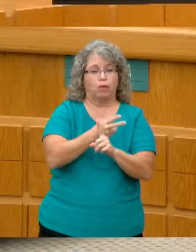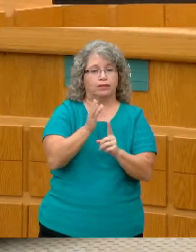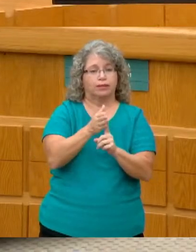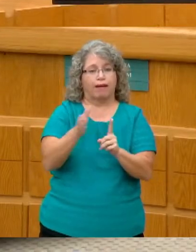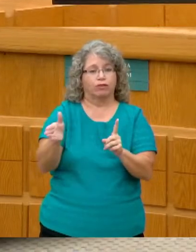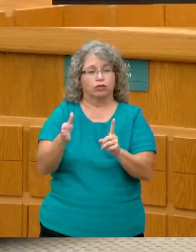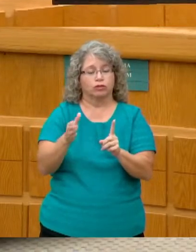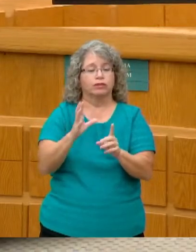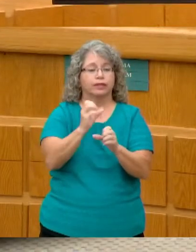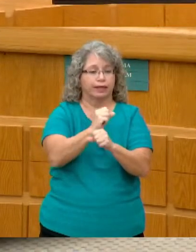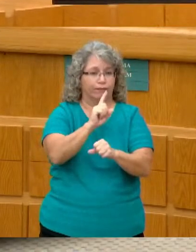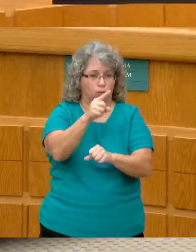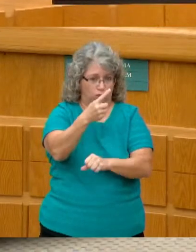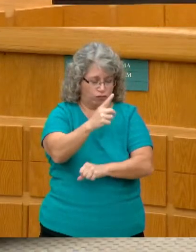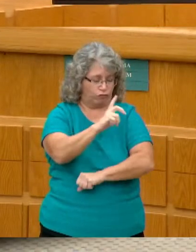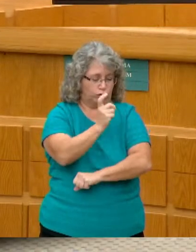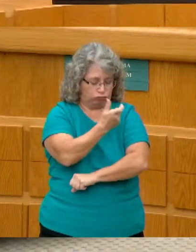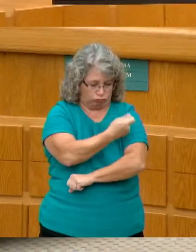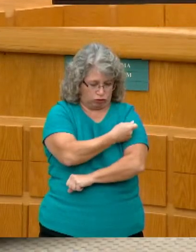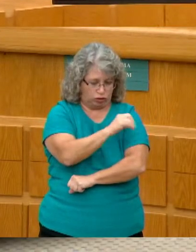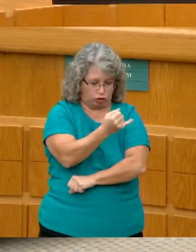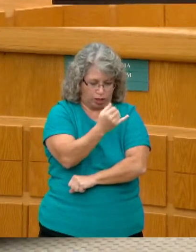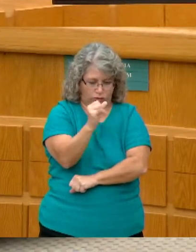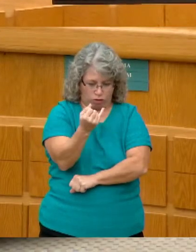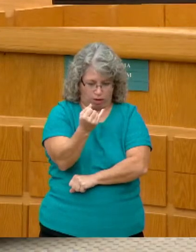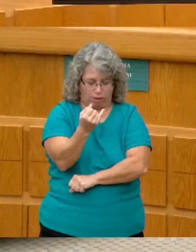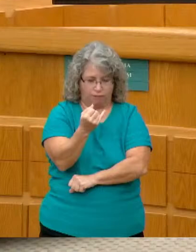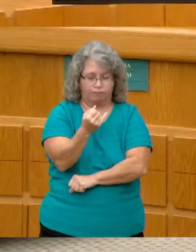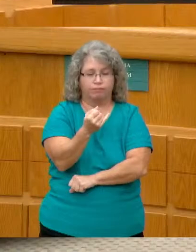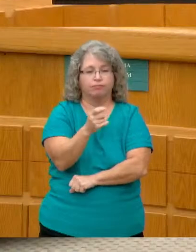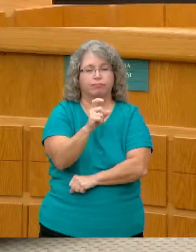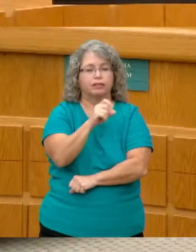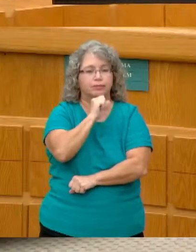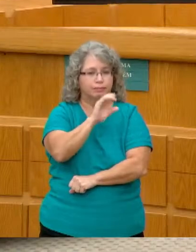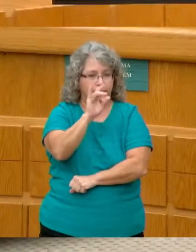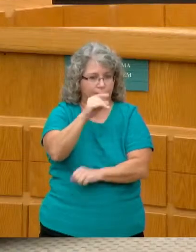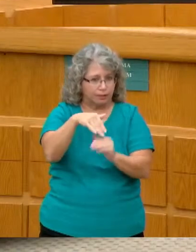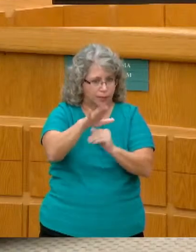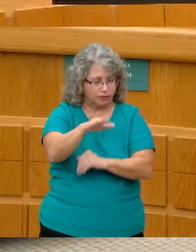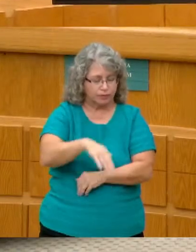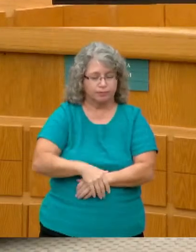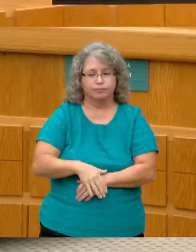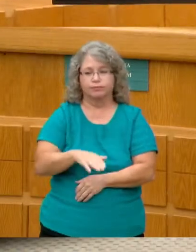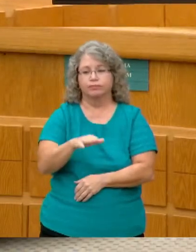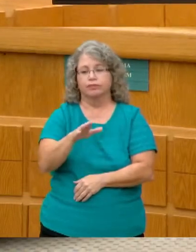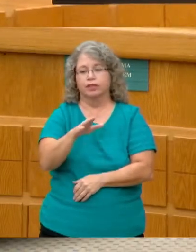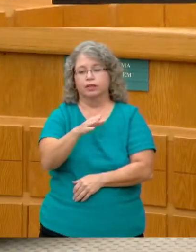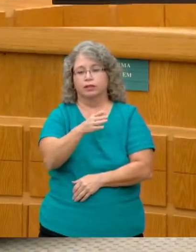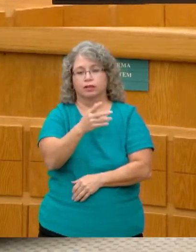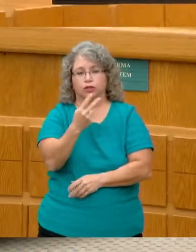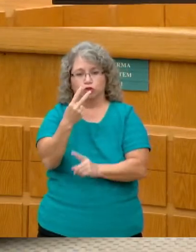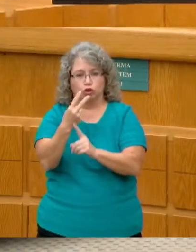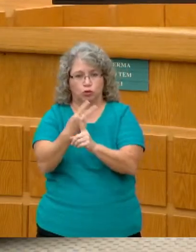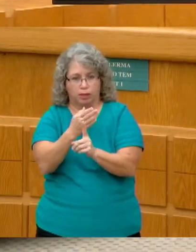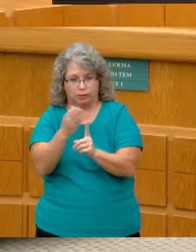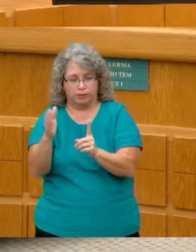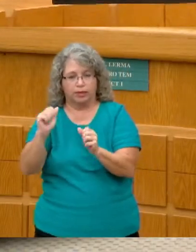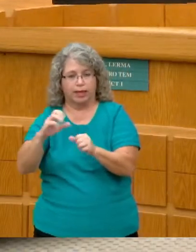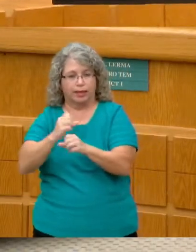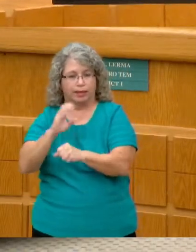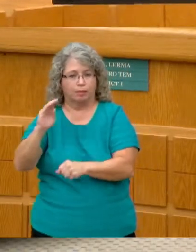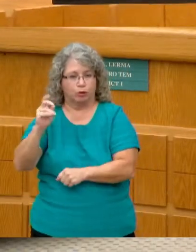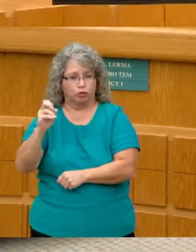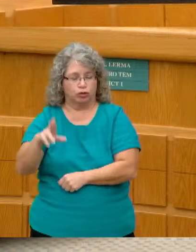course, you got to be 18 years and older for that J&J vaccine. When it comes to Moderna and to Pfizer, you're waiting 6 months after the completion of